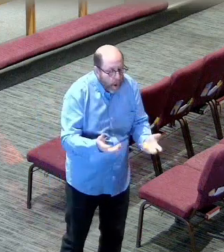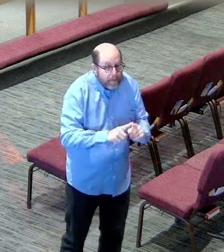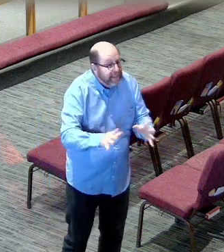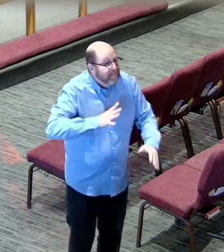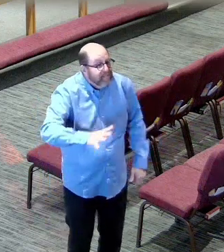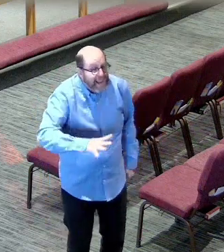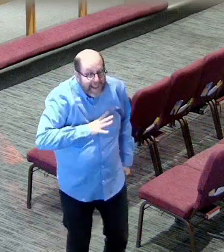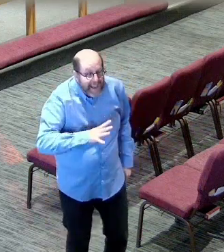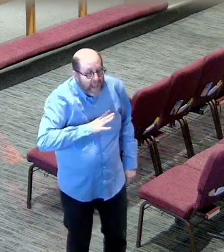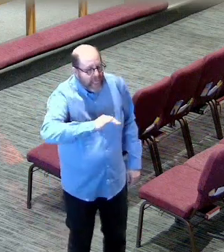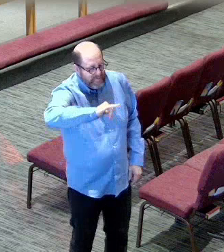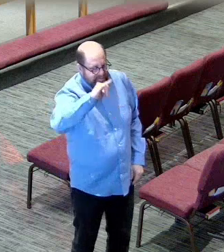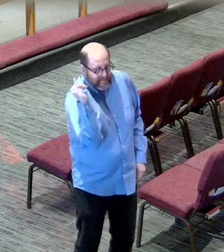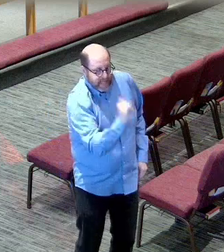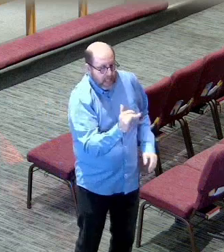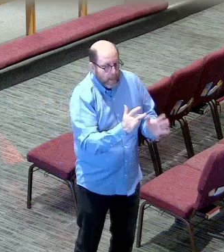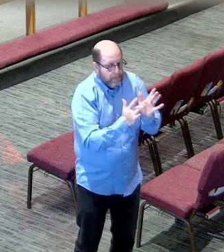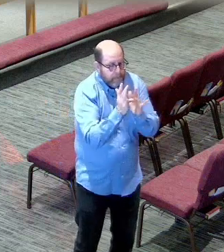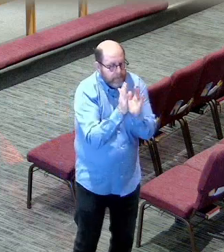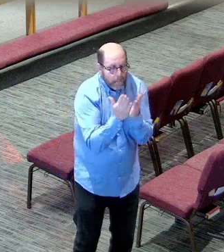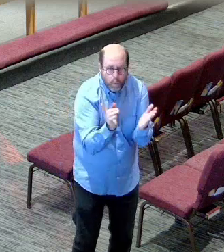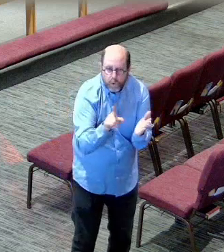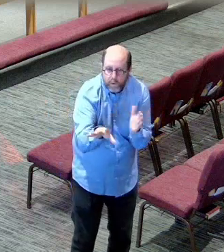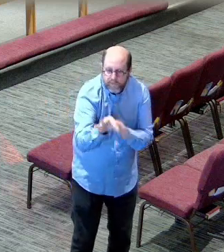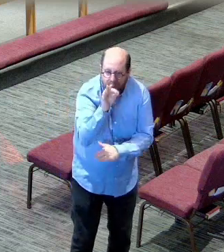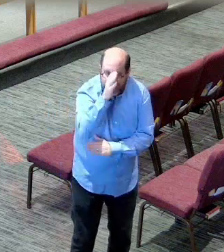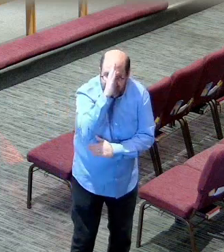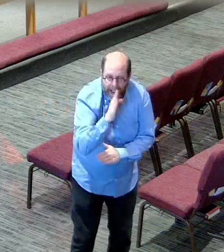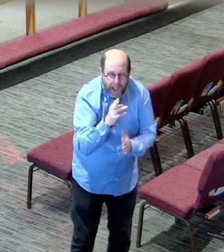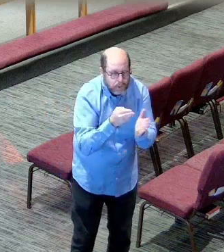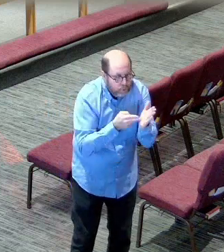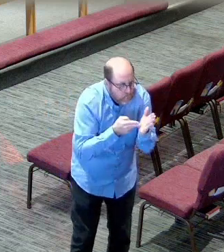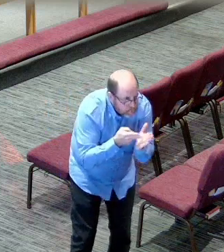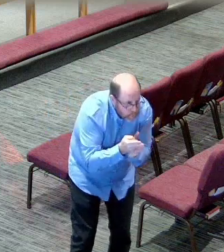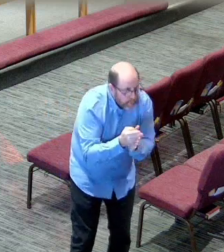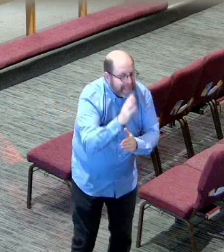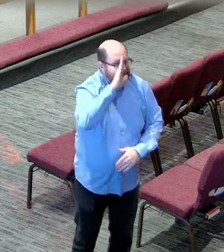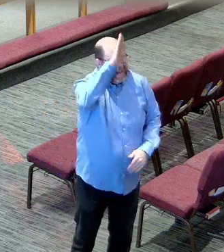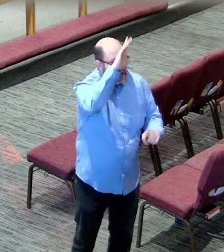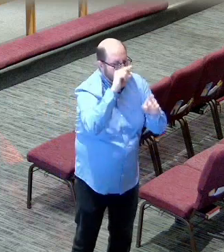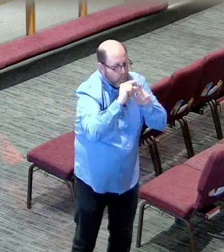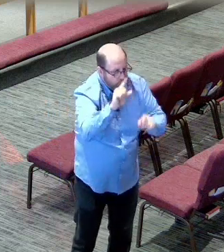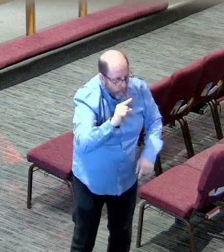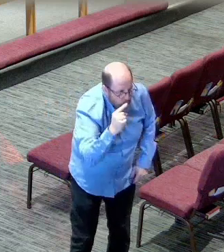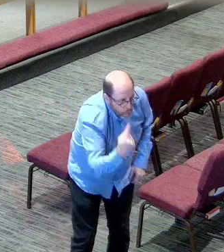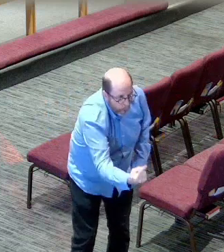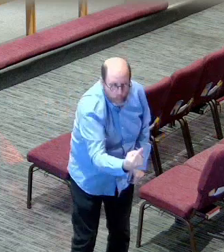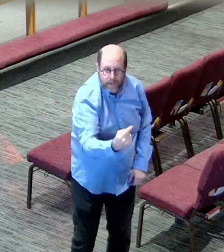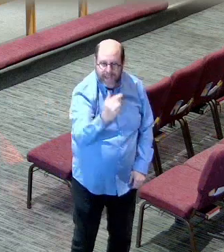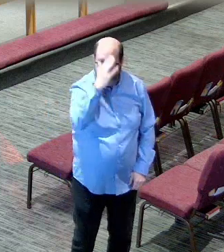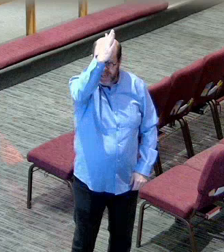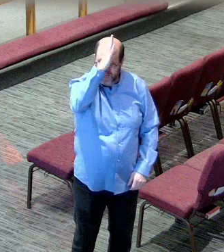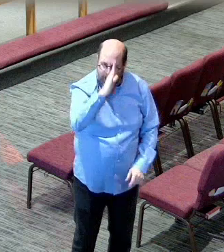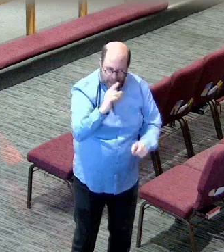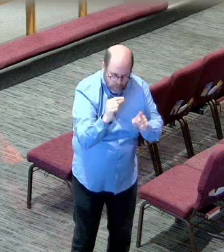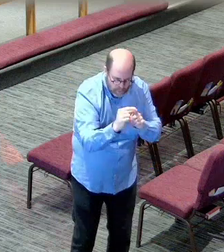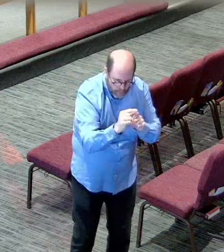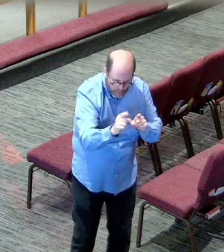This is where you find truth, God's Word alone. God's Word alone is where we